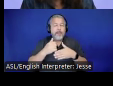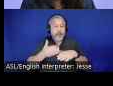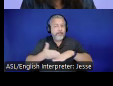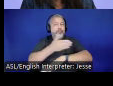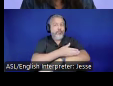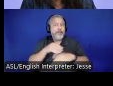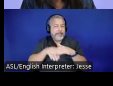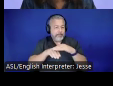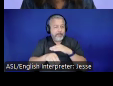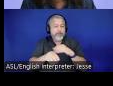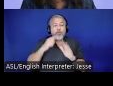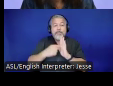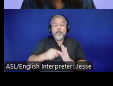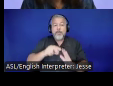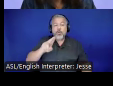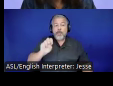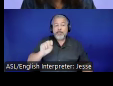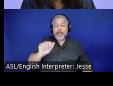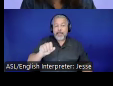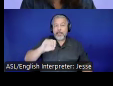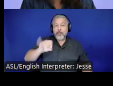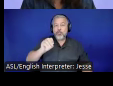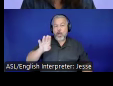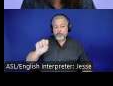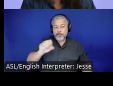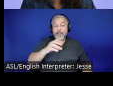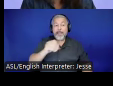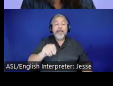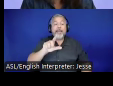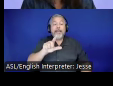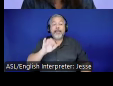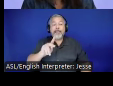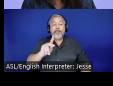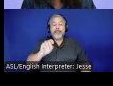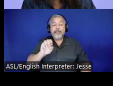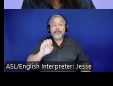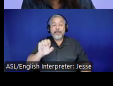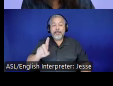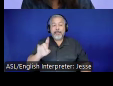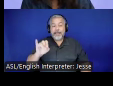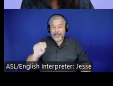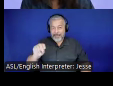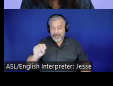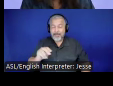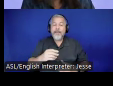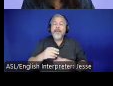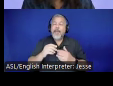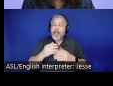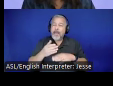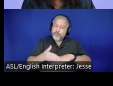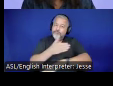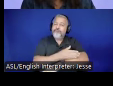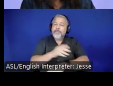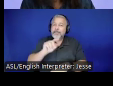portal, and LinkedIn have been making progresses with accessibility tips and features, as well